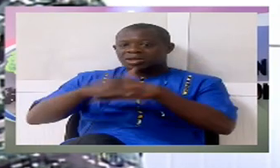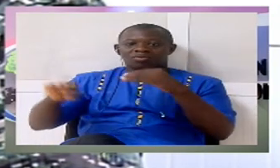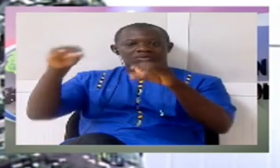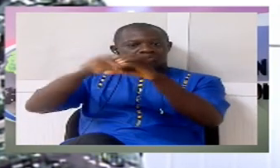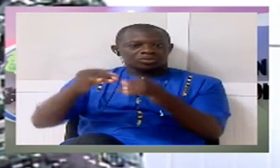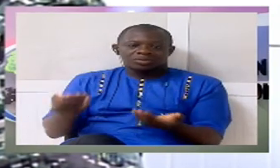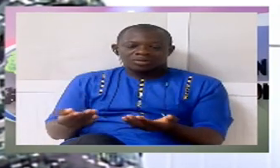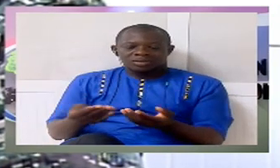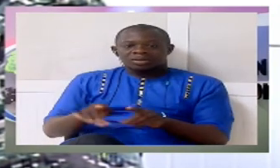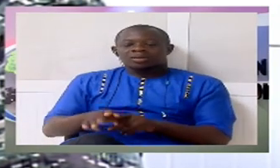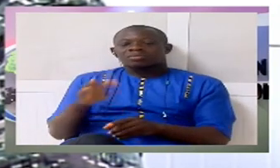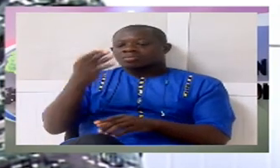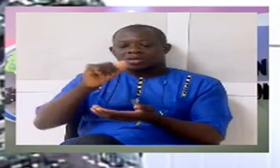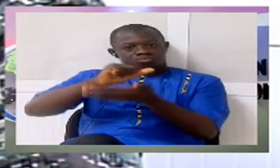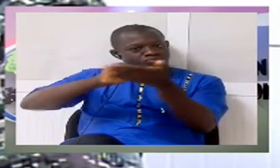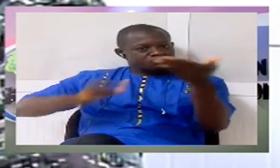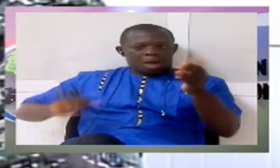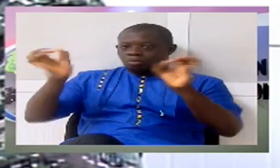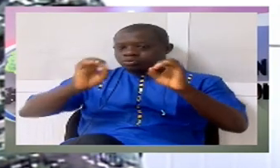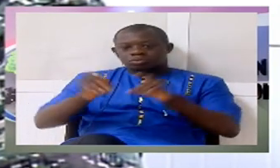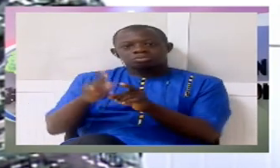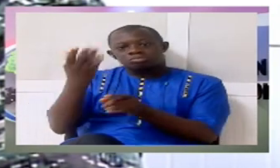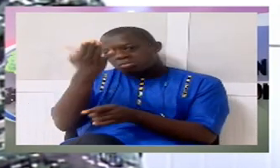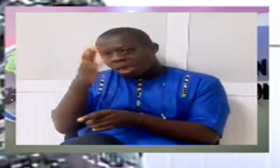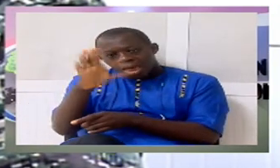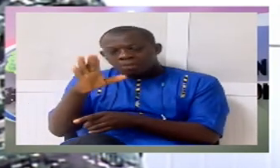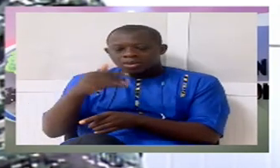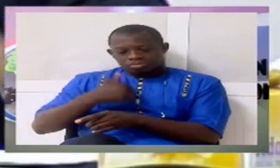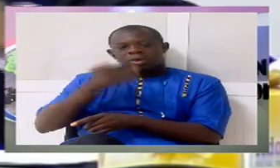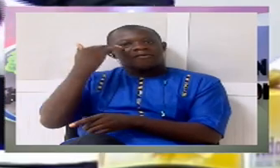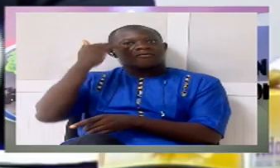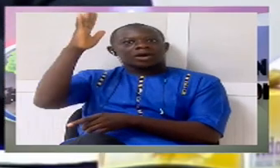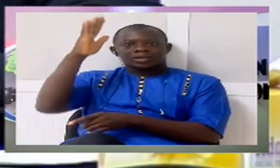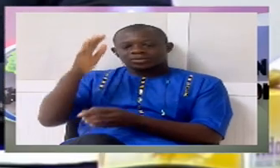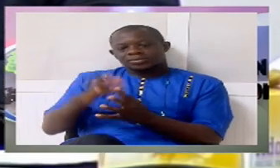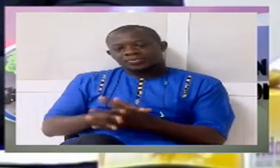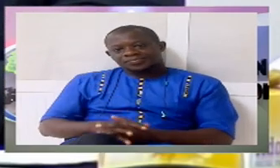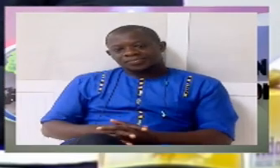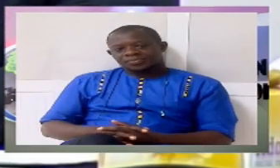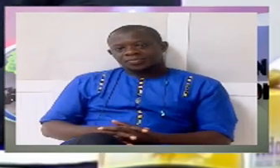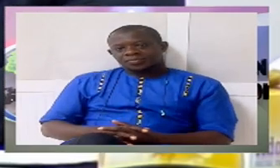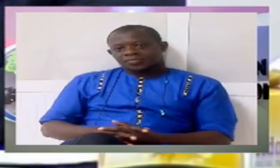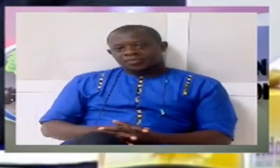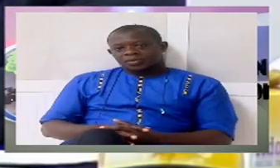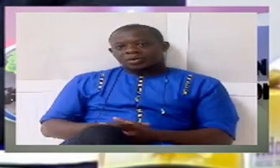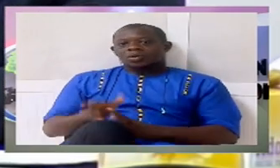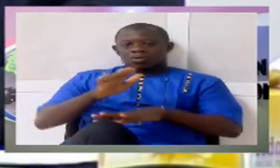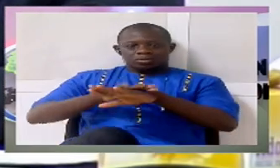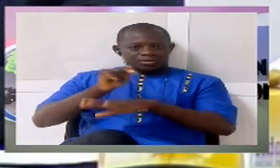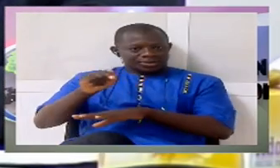I didn't omit it. Maybe I forgot. Okay. But on that